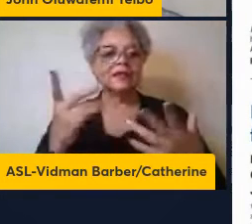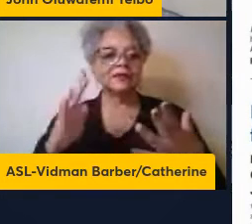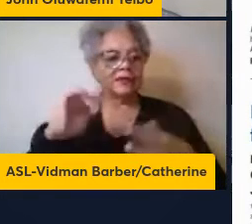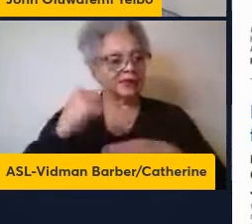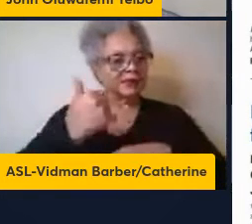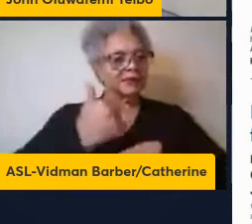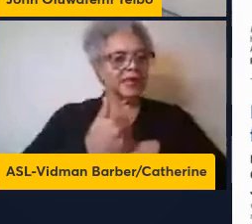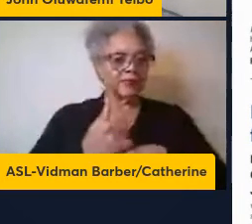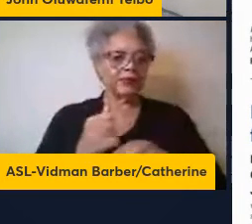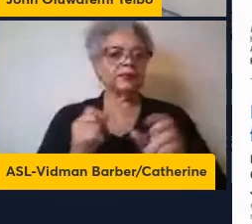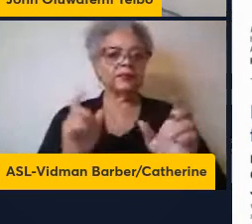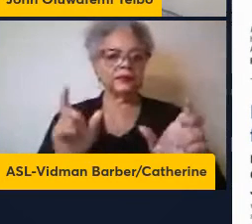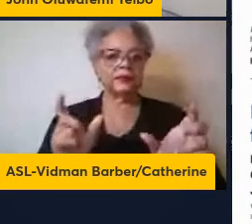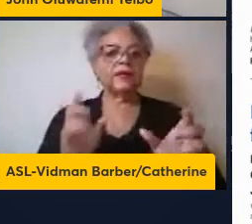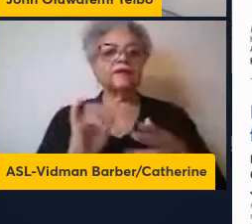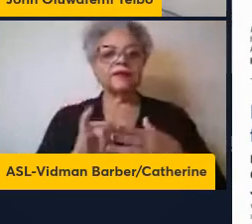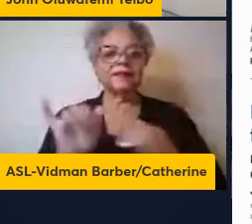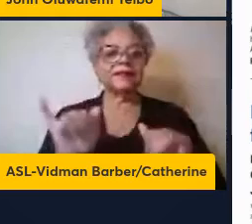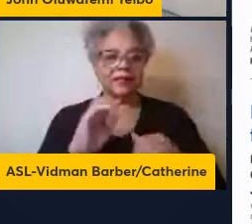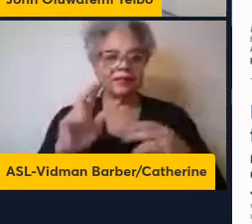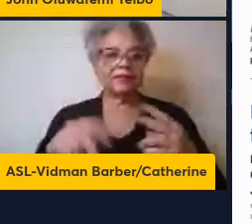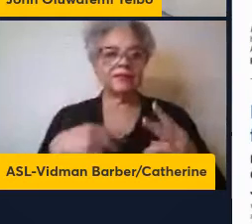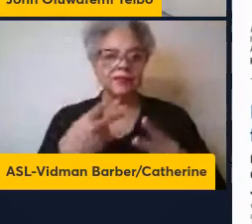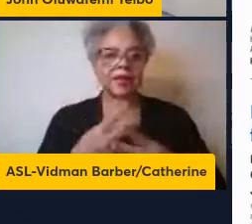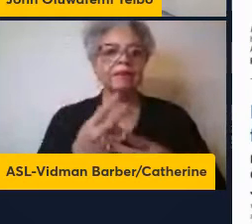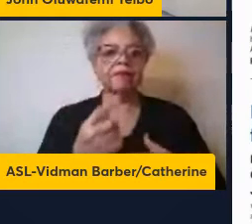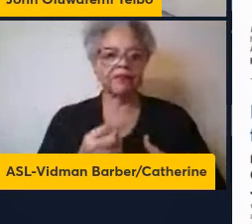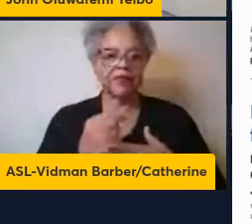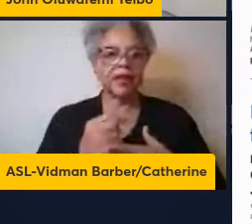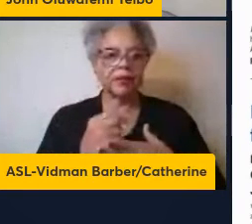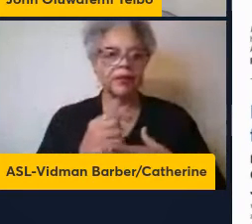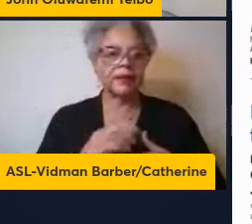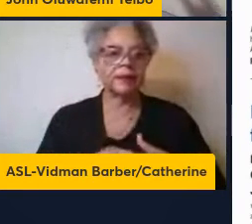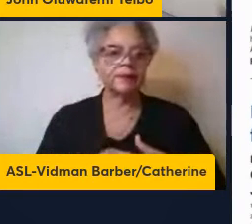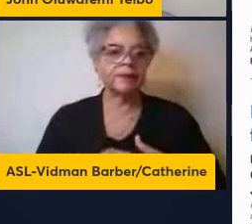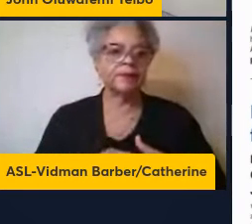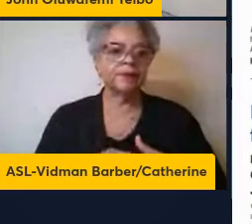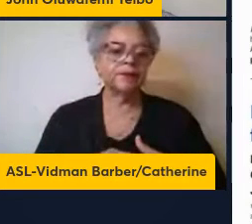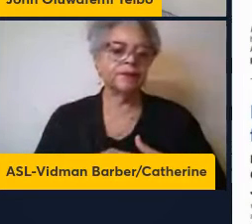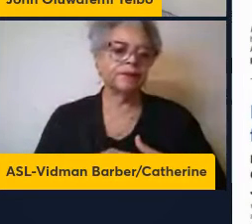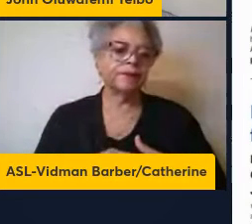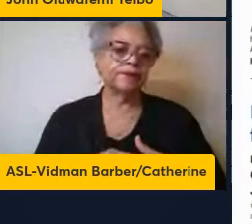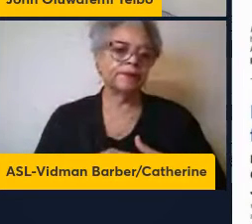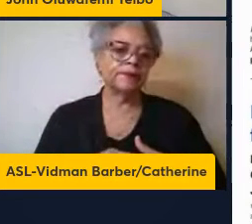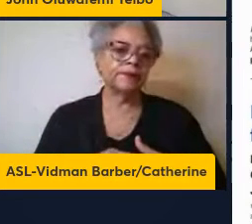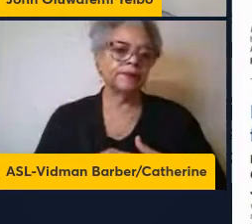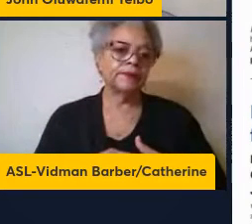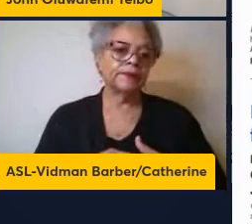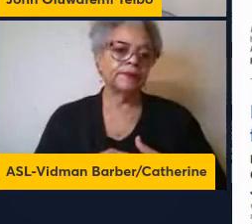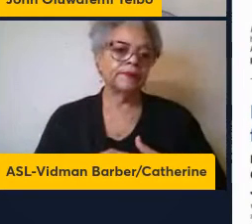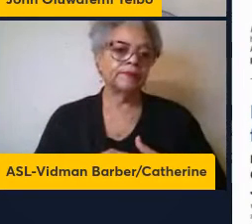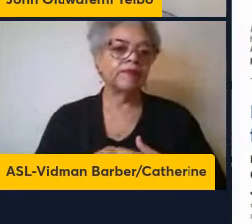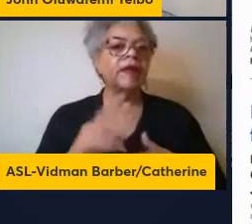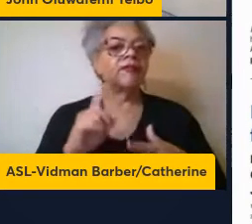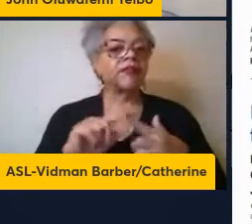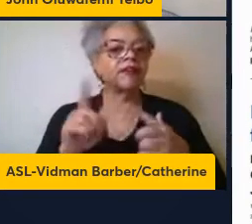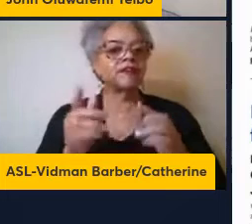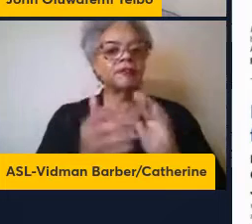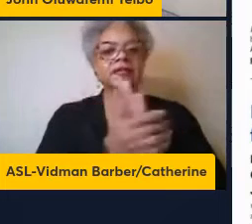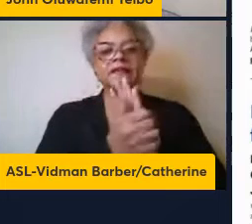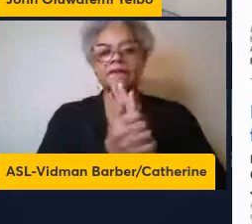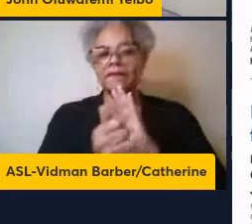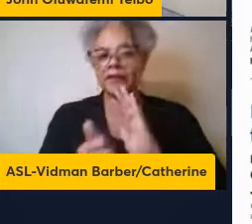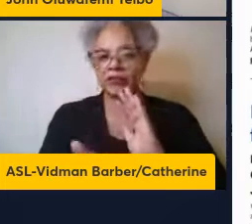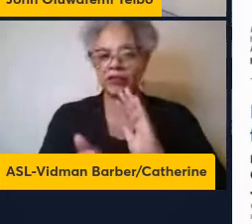Center of Self-Based Therapy here in South the University of Sao Paulo, Brazil, where there has been efficient and simple platform